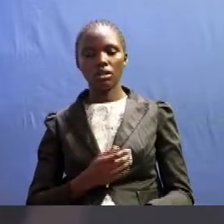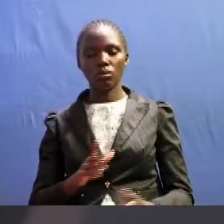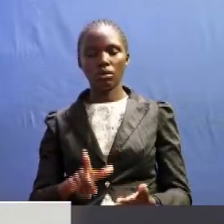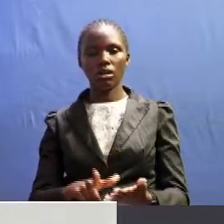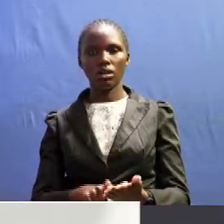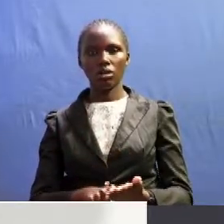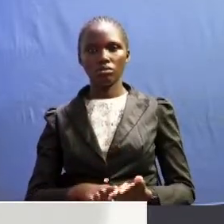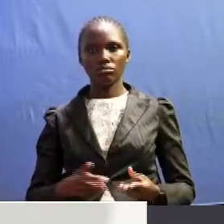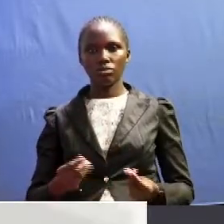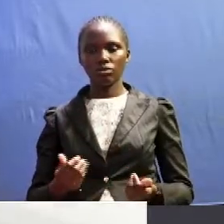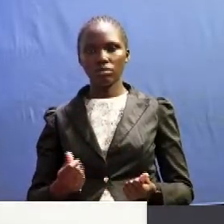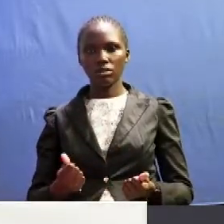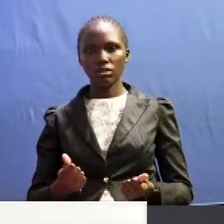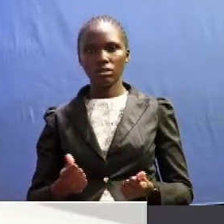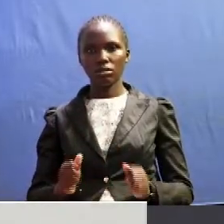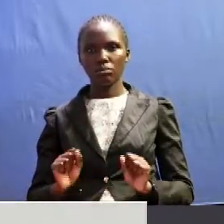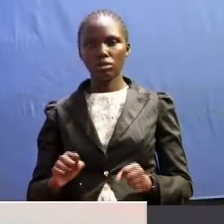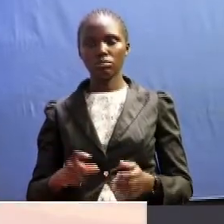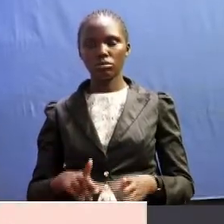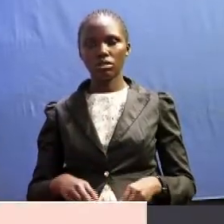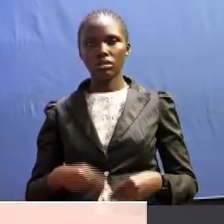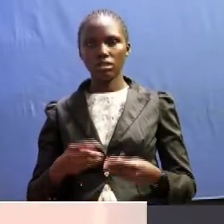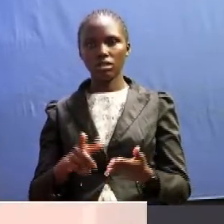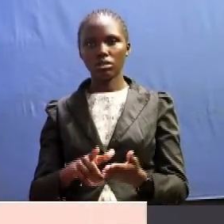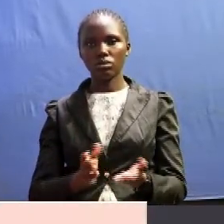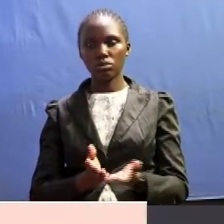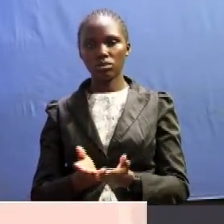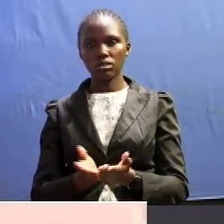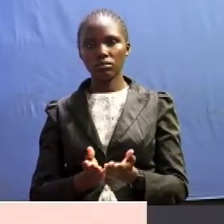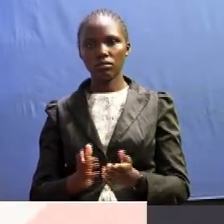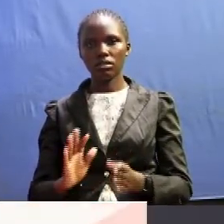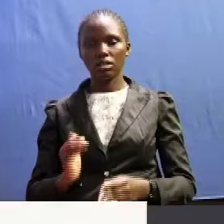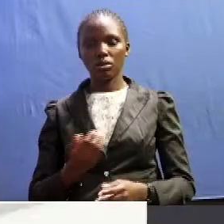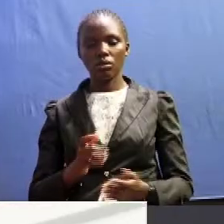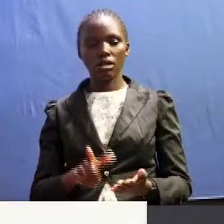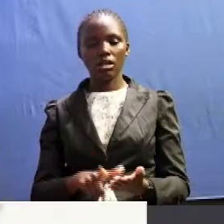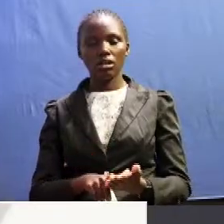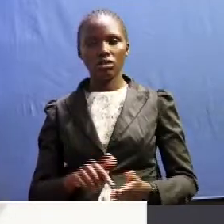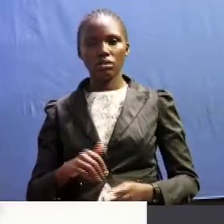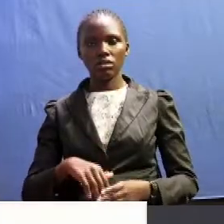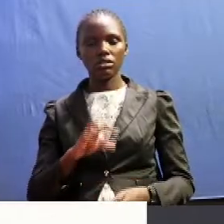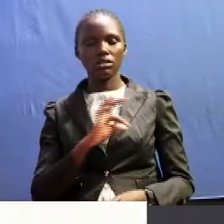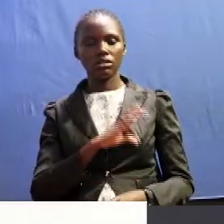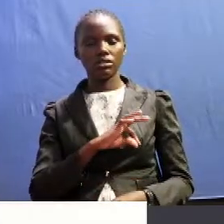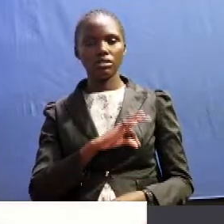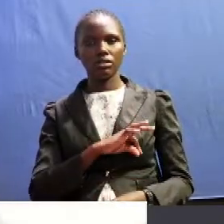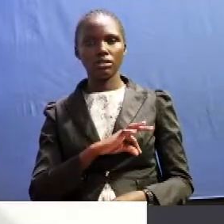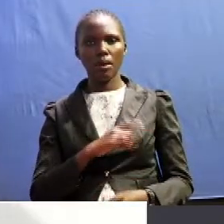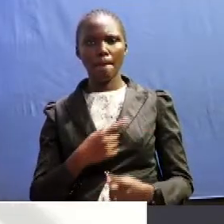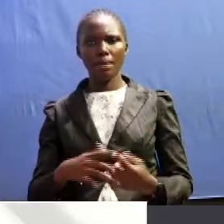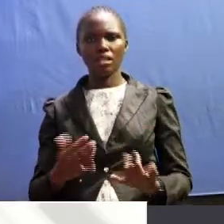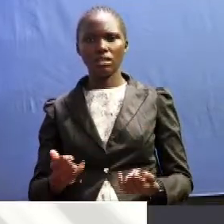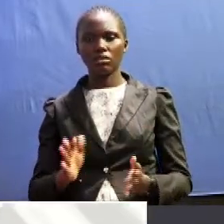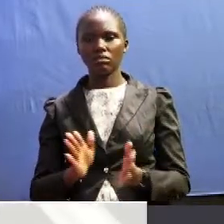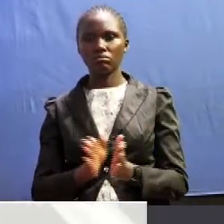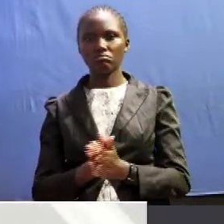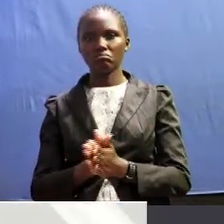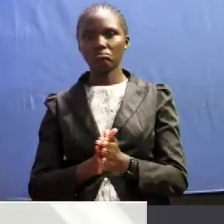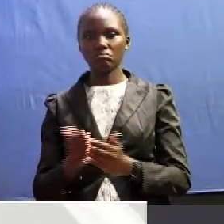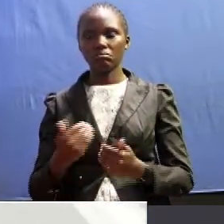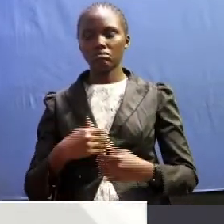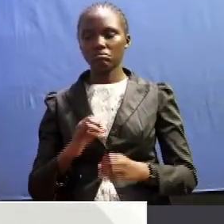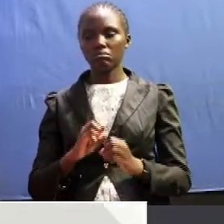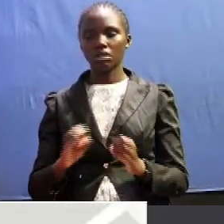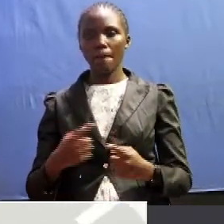revenue is going into servicing our debts in terms of interests. That is not sustainable.